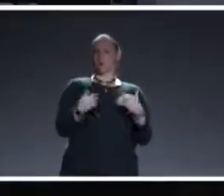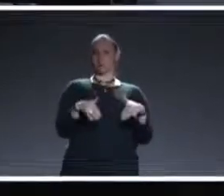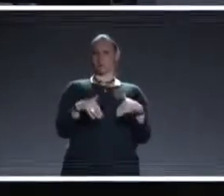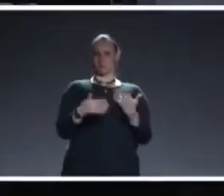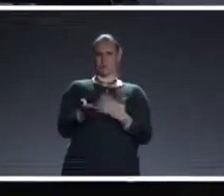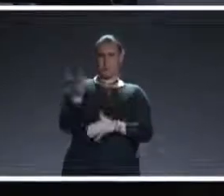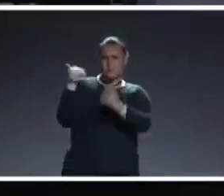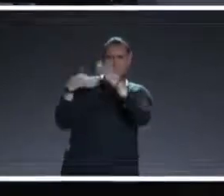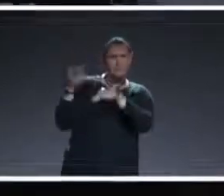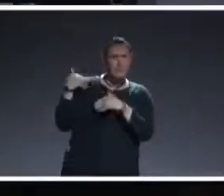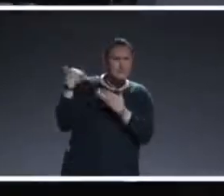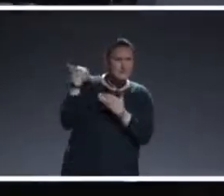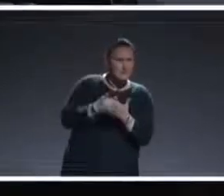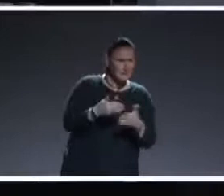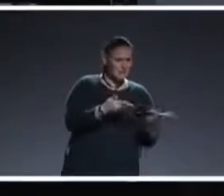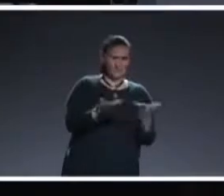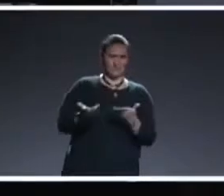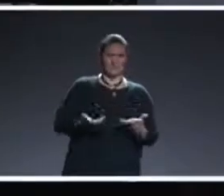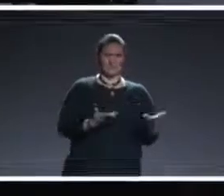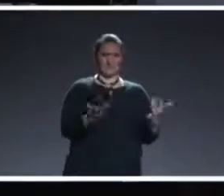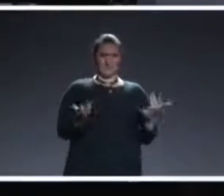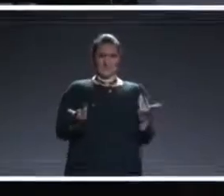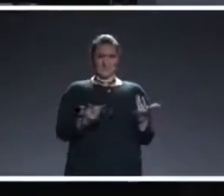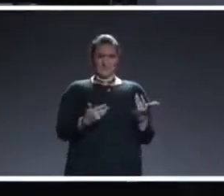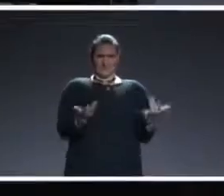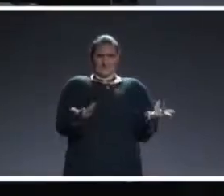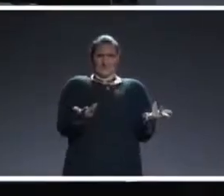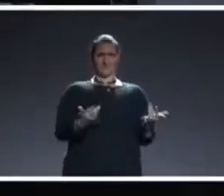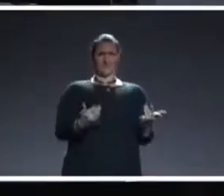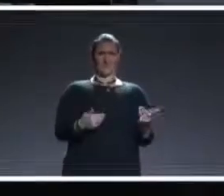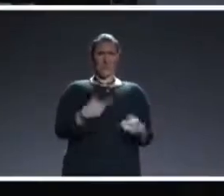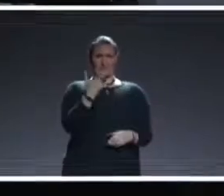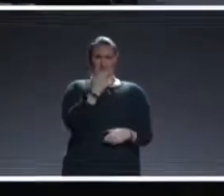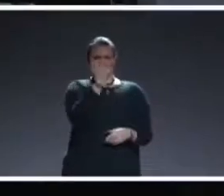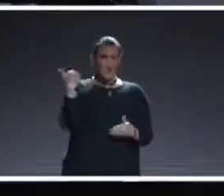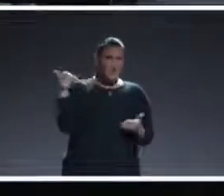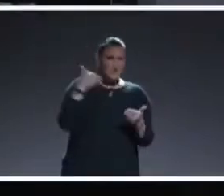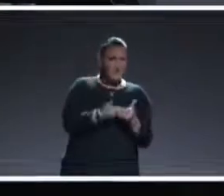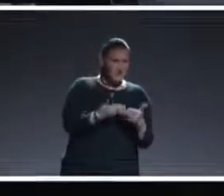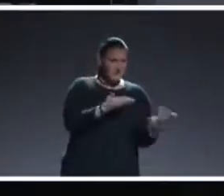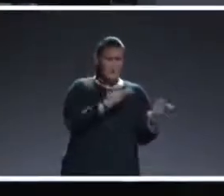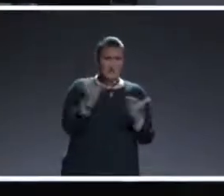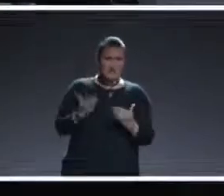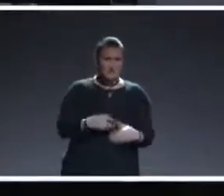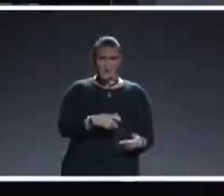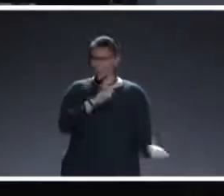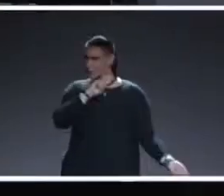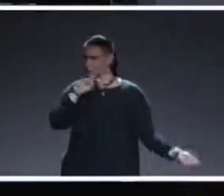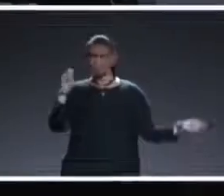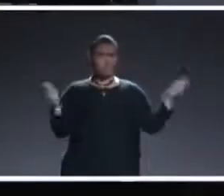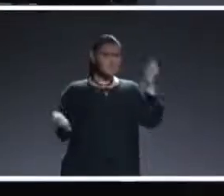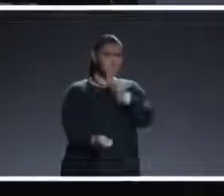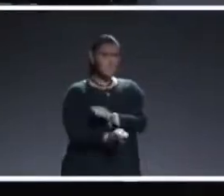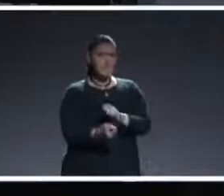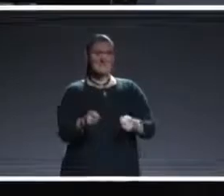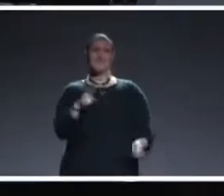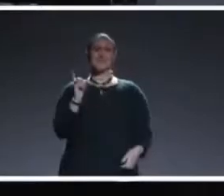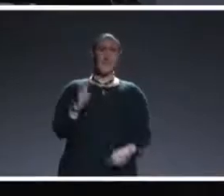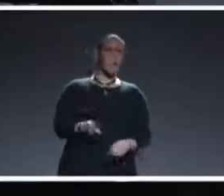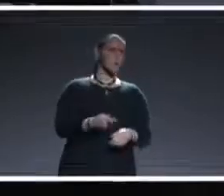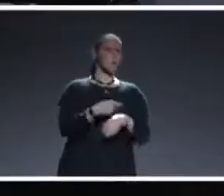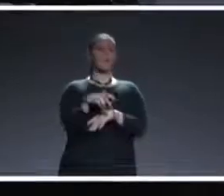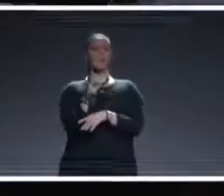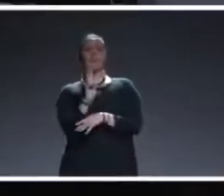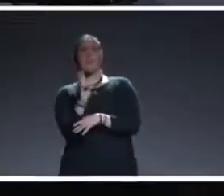in a very different world than 70 or 20 years ago concerning all these things like fake news, fake reality. So